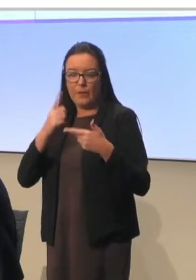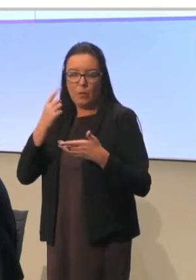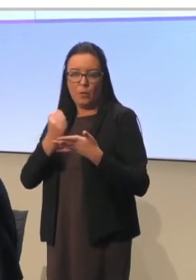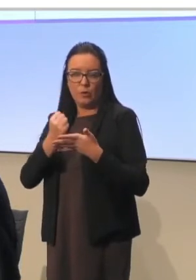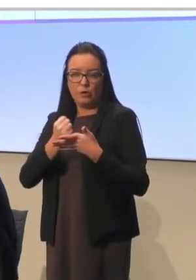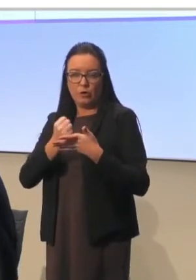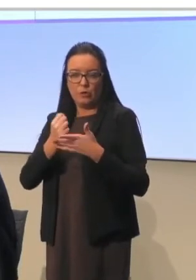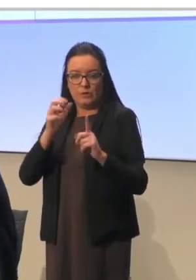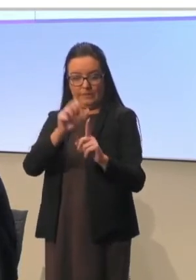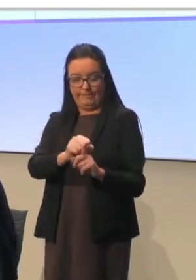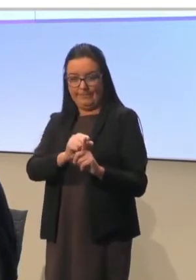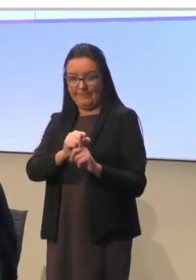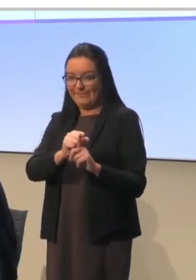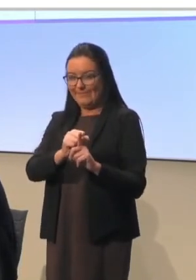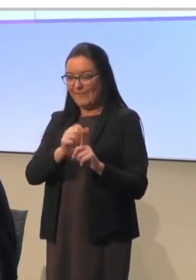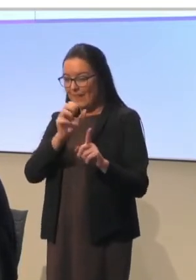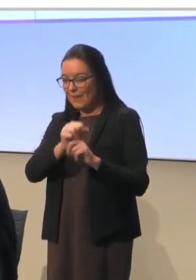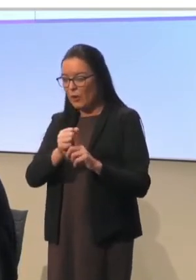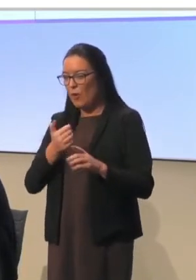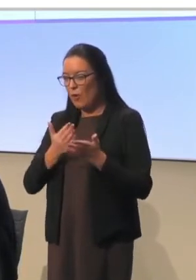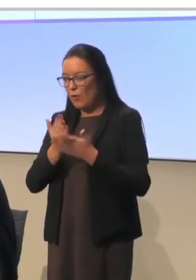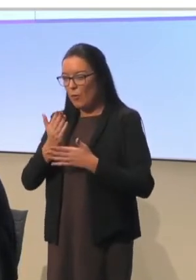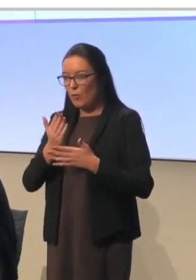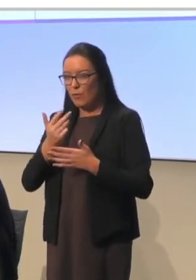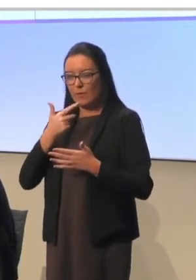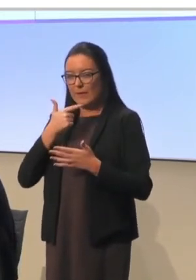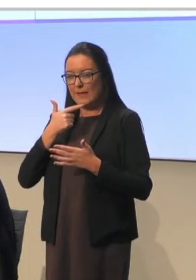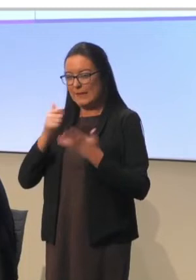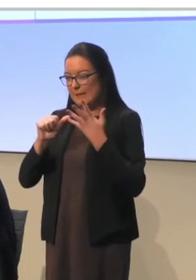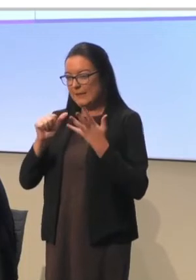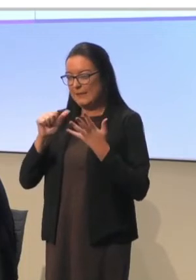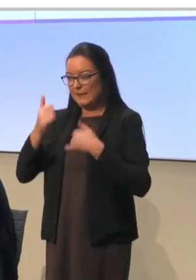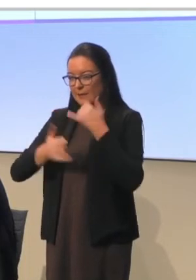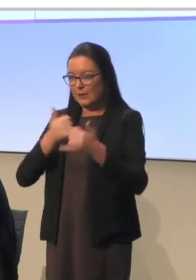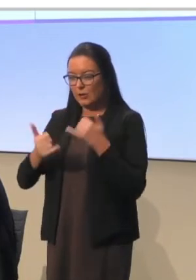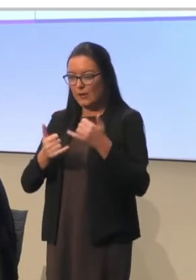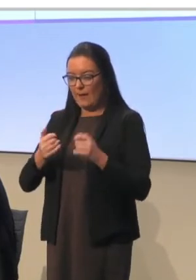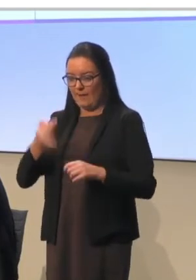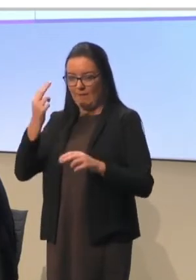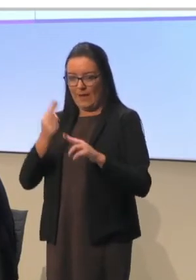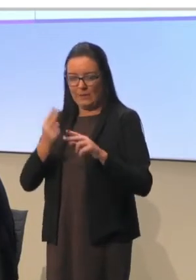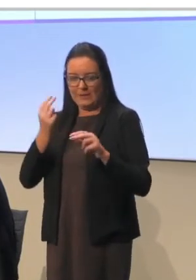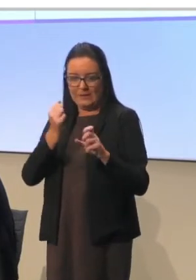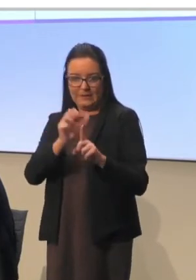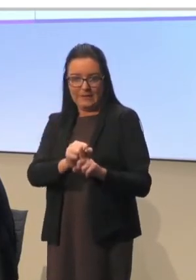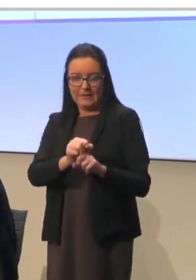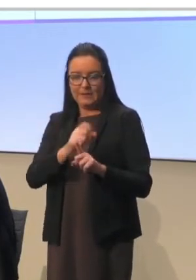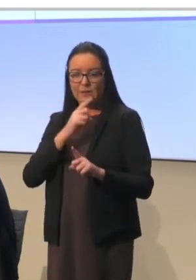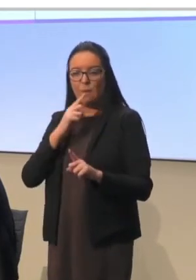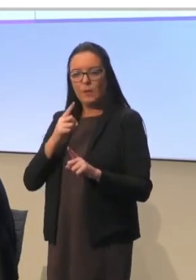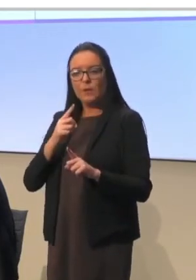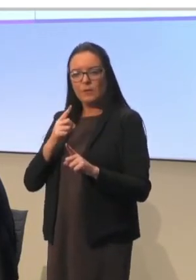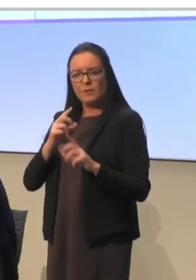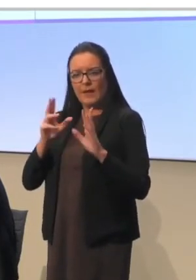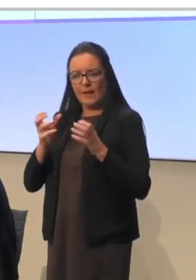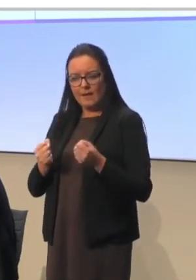diagnosis halfway through 6th year, at which point it was very difficult to kind of catch up. the supports that emphasised or even created a difference